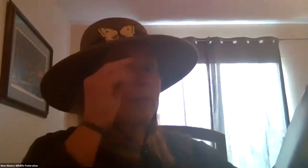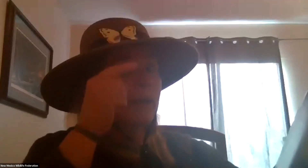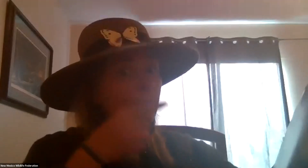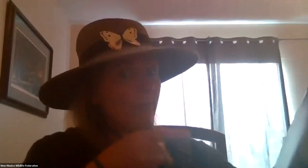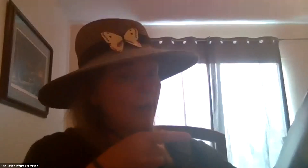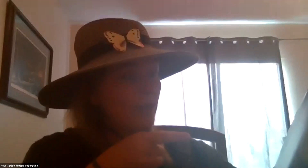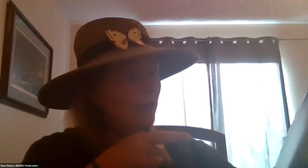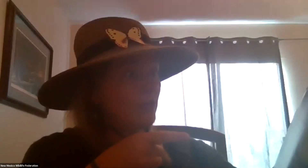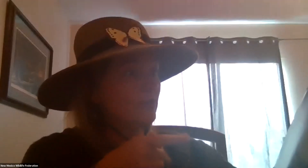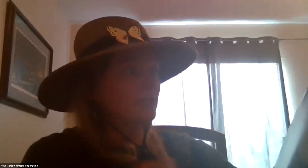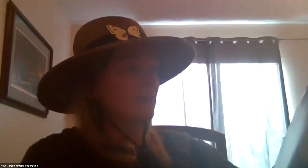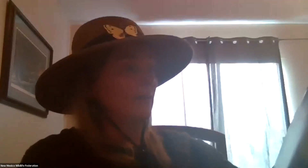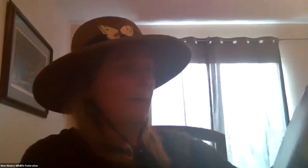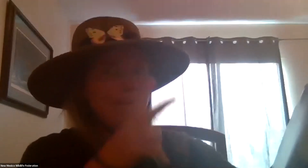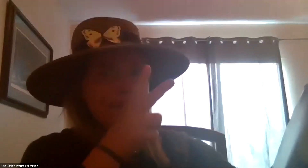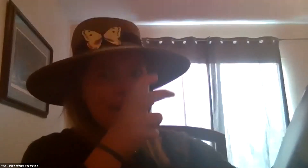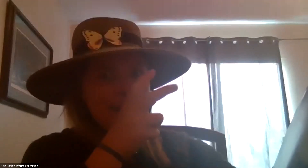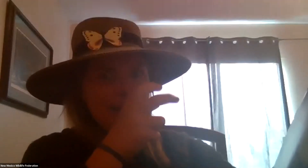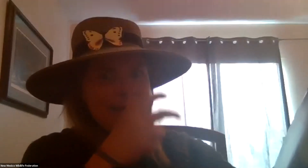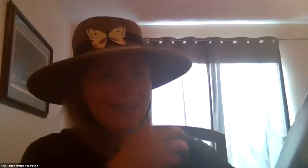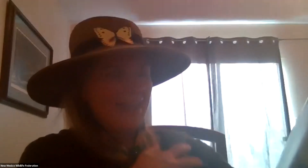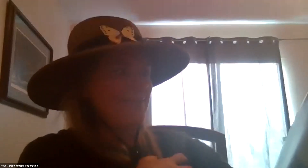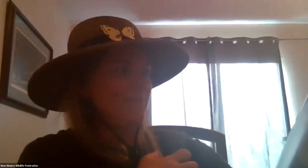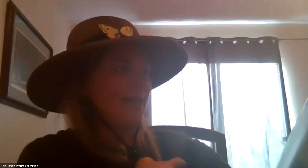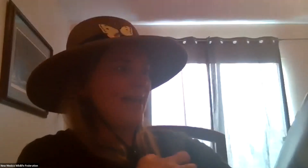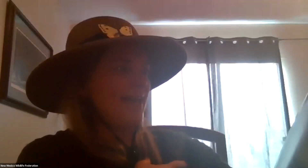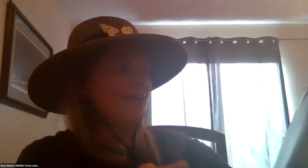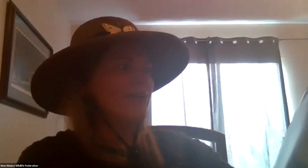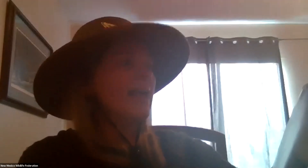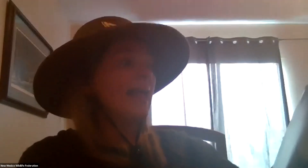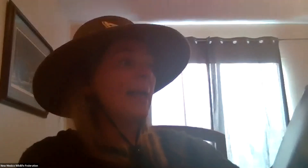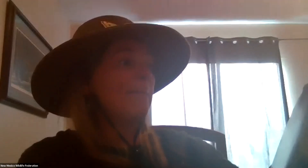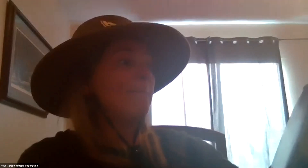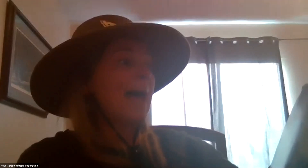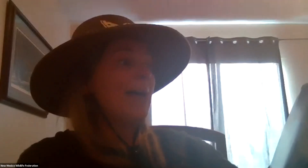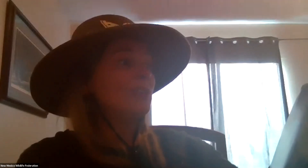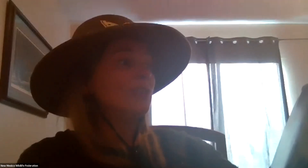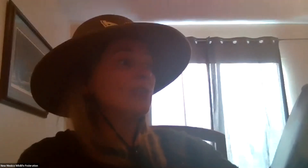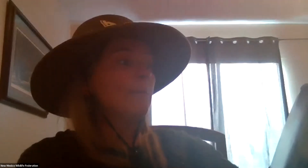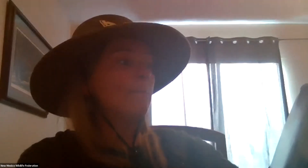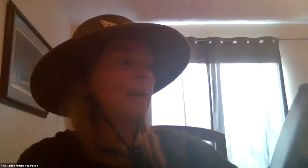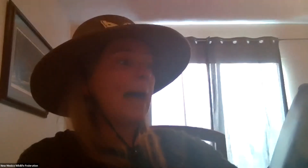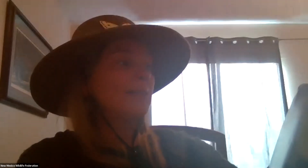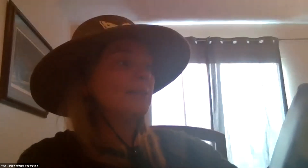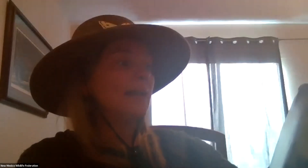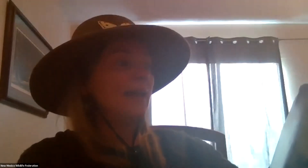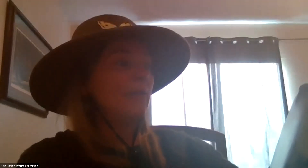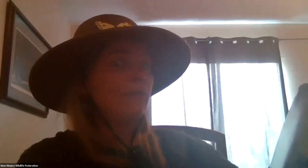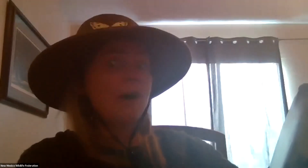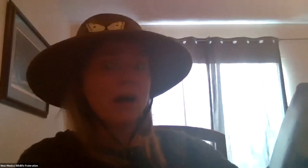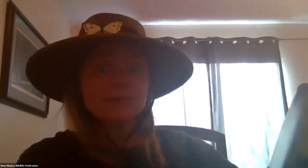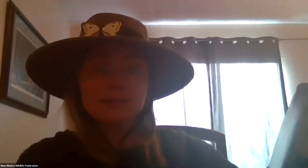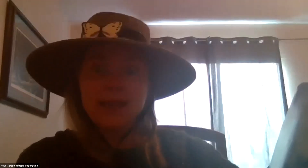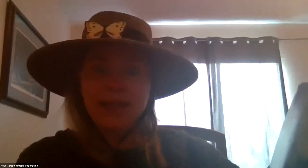Who are my brothers? Bug and bear and badger, bat